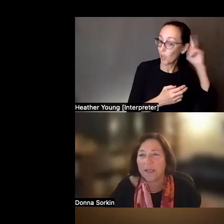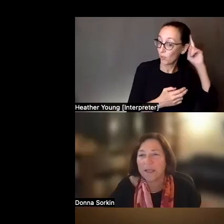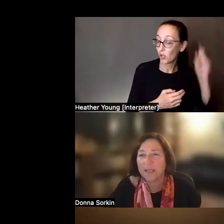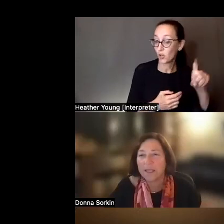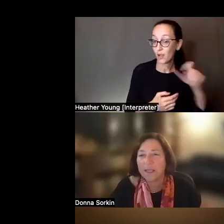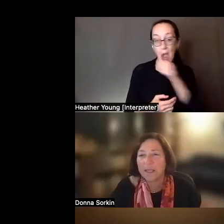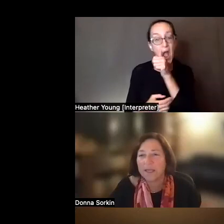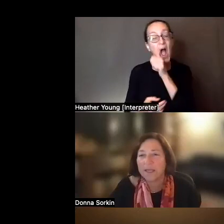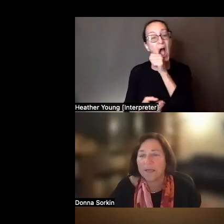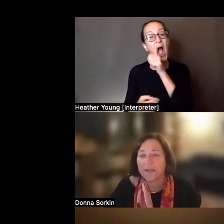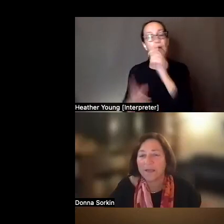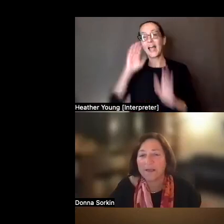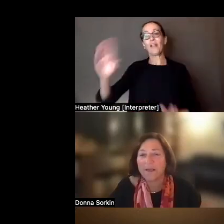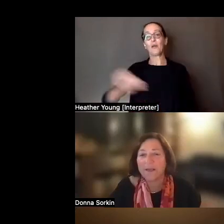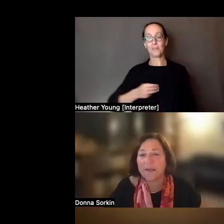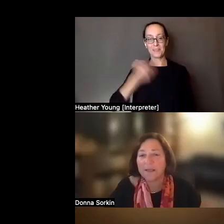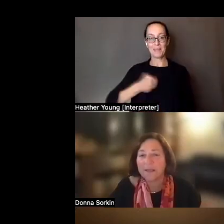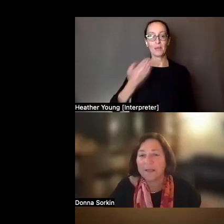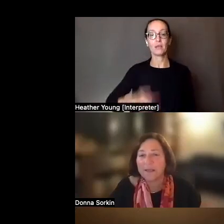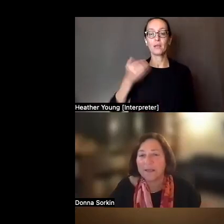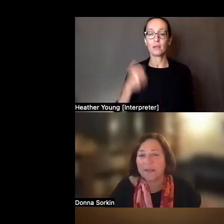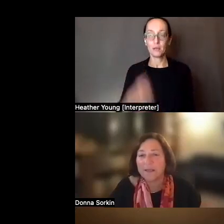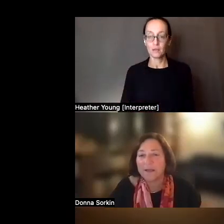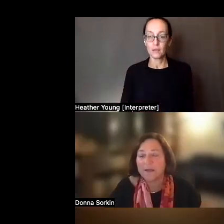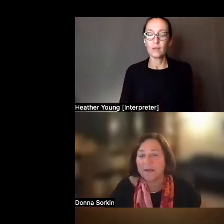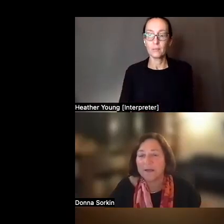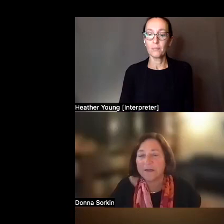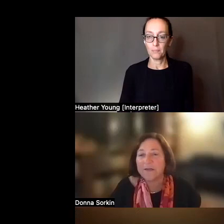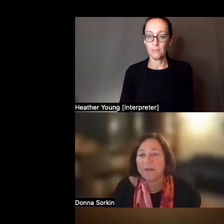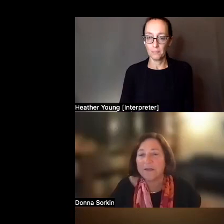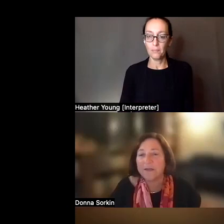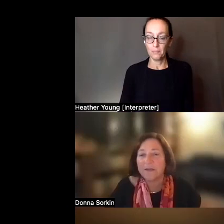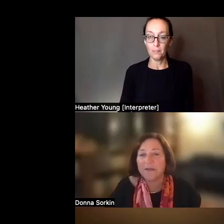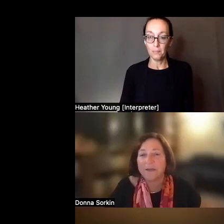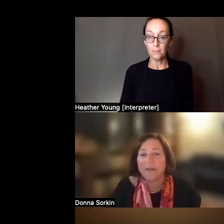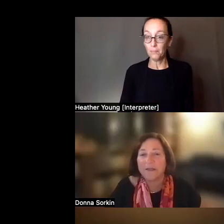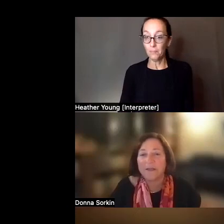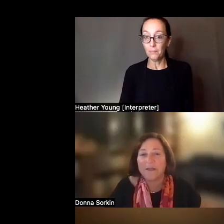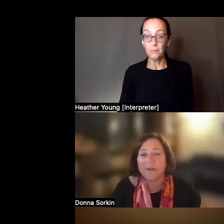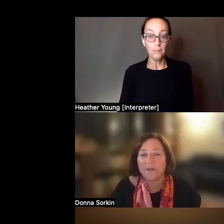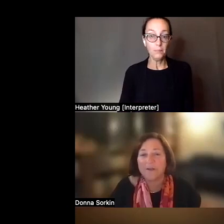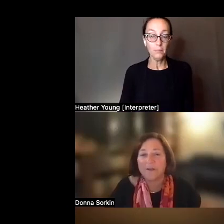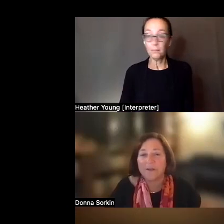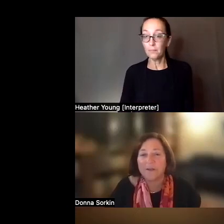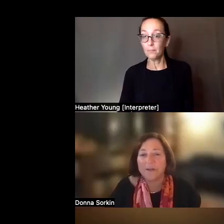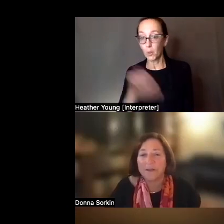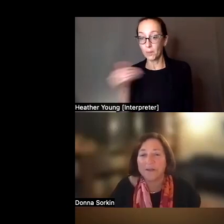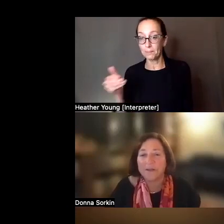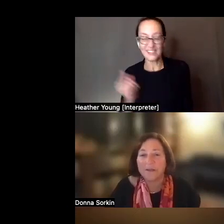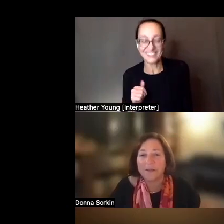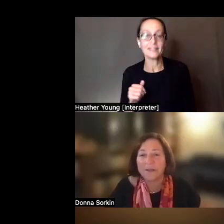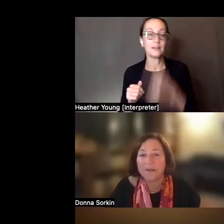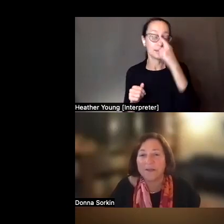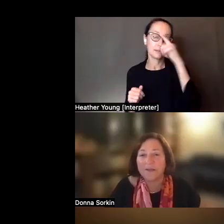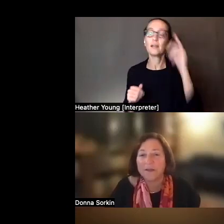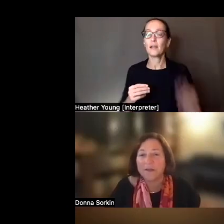Hey, Donna, this is Mary. So I think, Teague asked a question. I'm sorry, Lisa. No, go ahead. And it kind